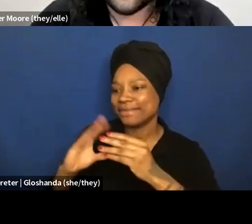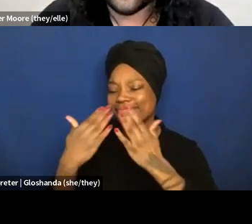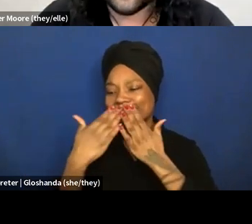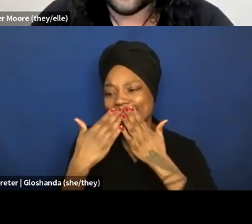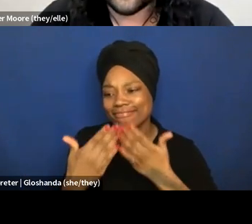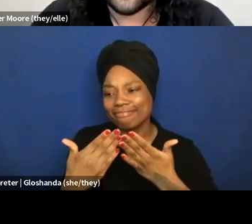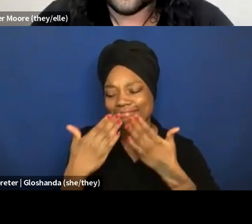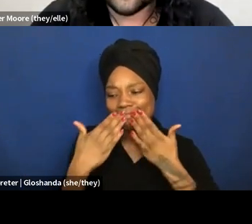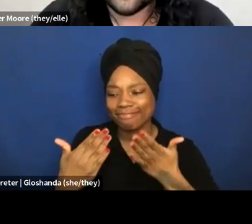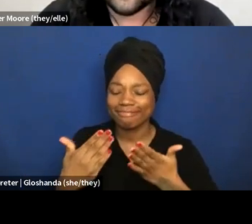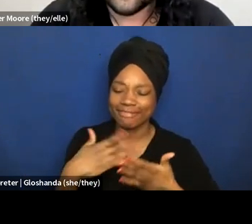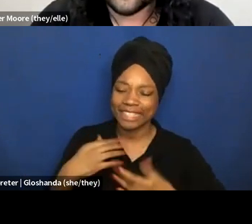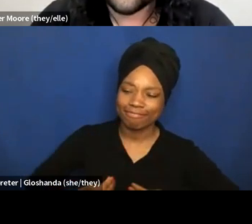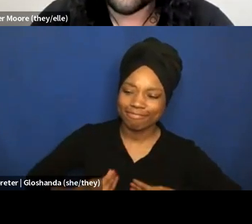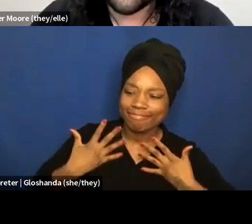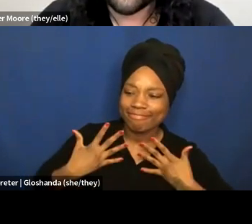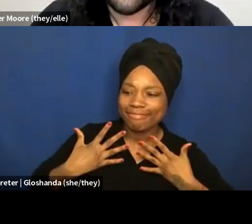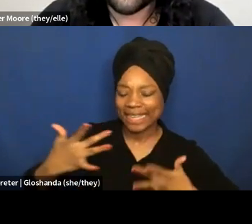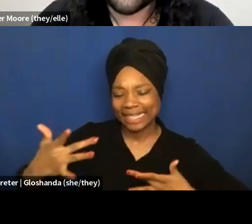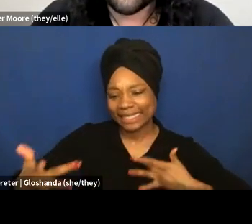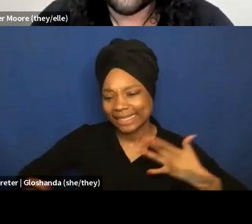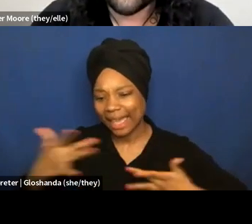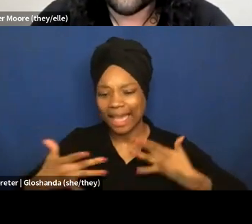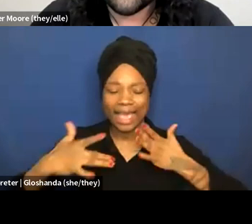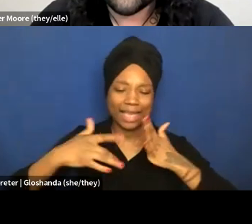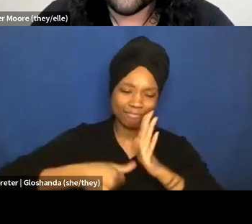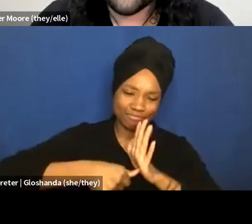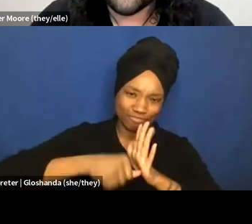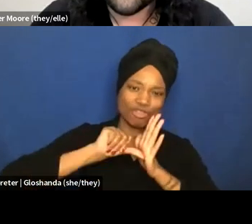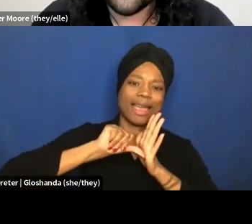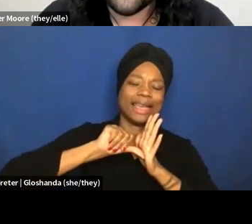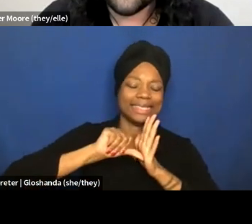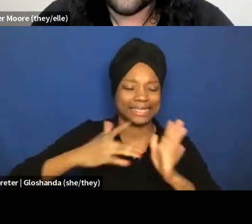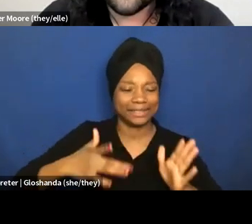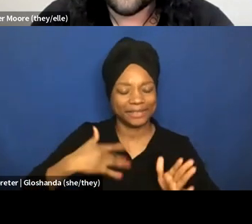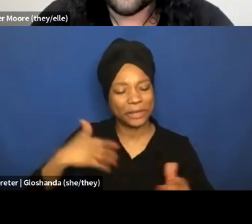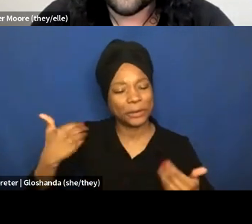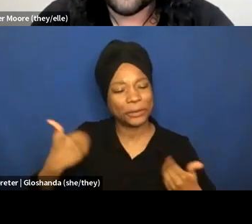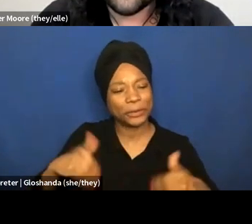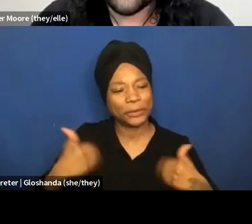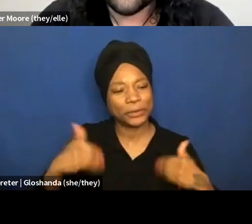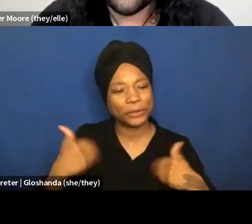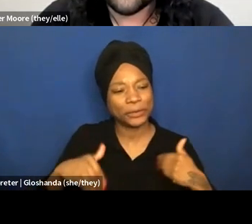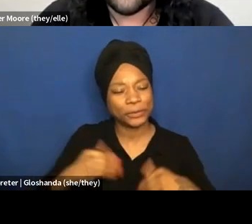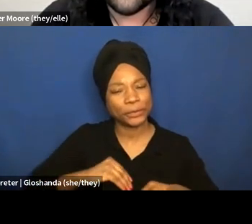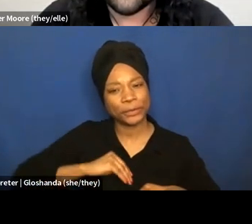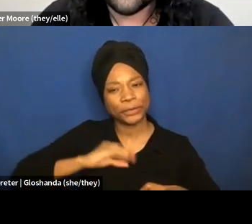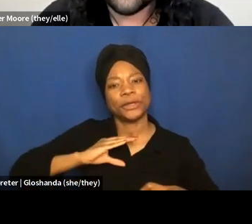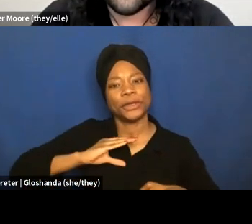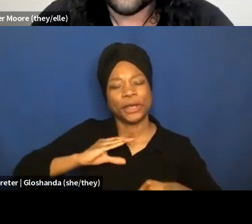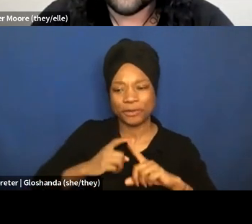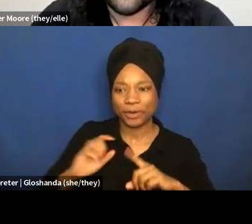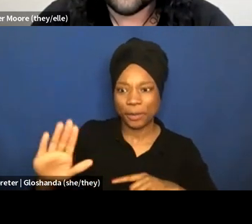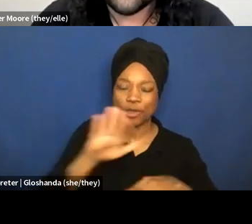inspired, excited, impressed, feeling enriched already from the descriptions and from the